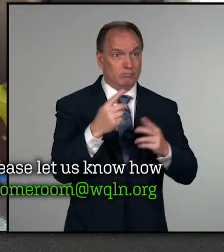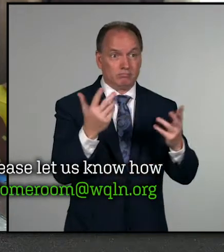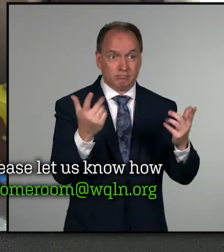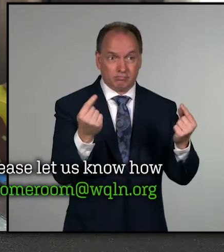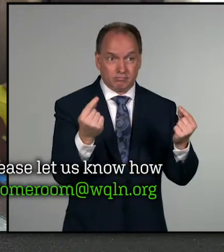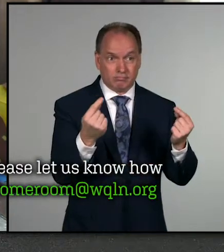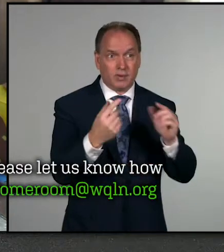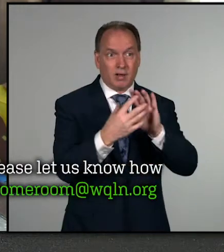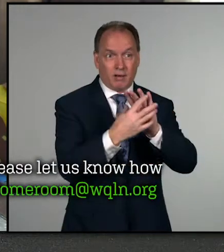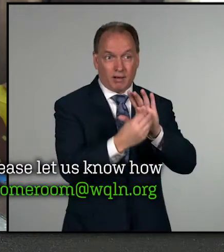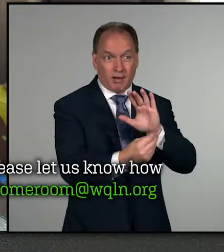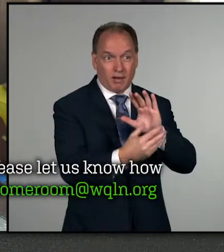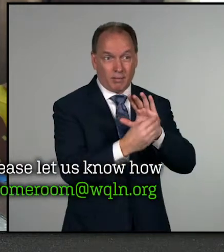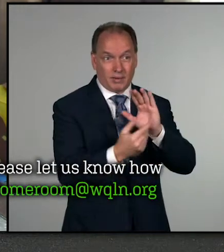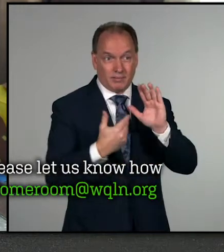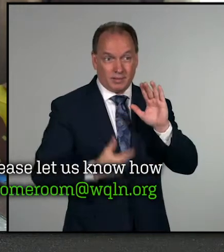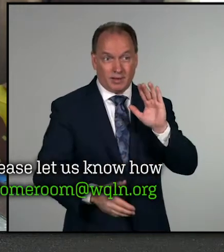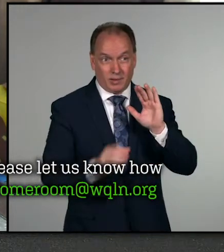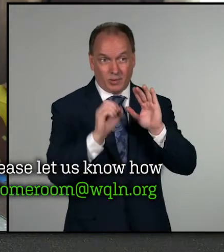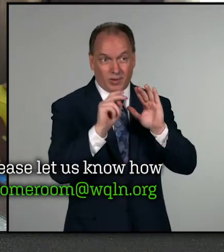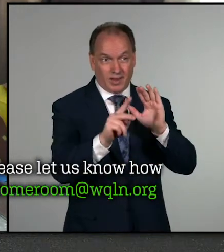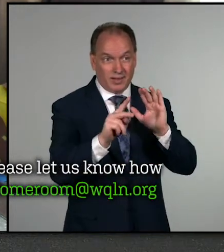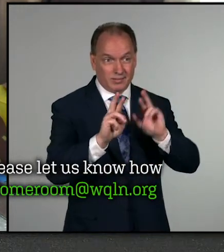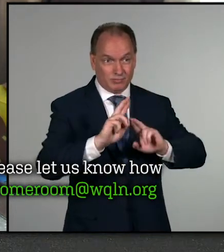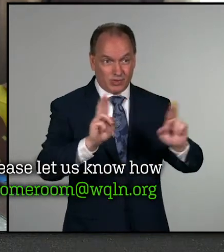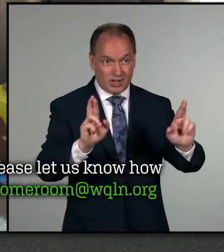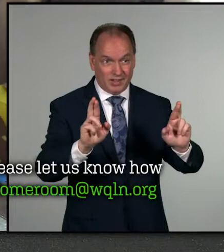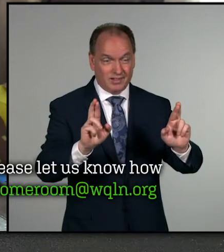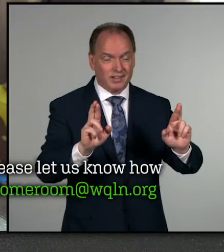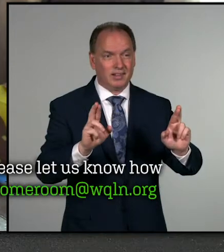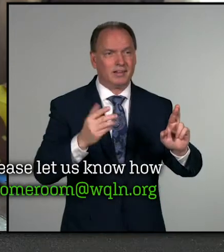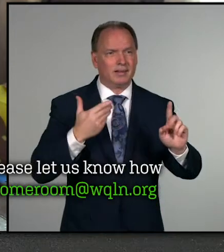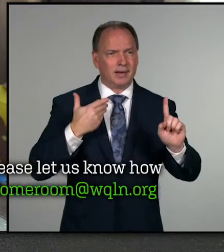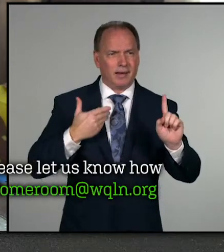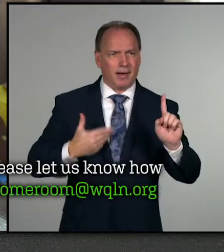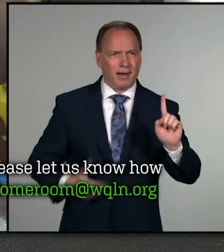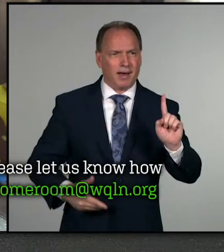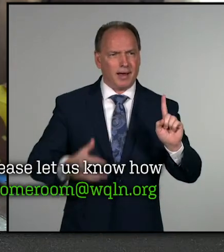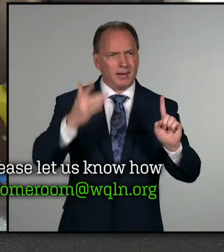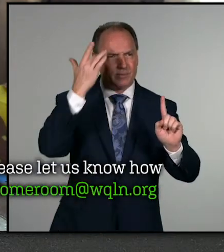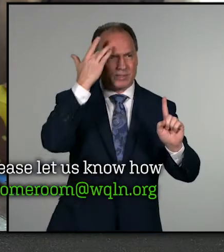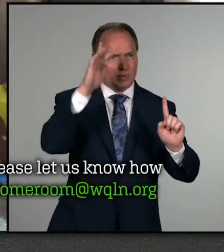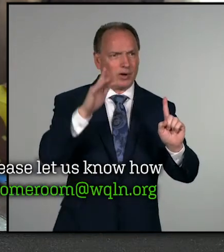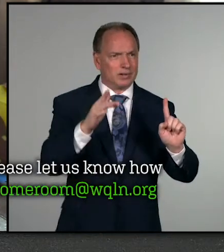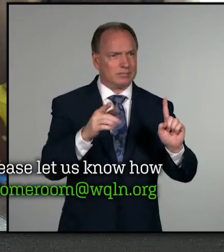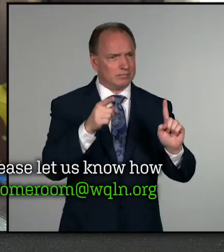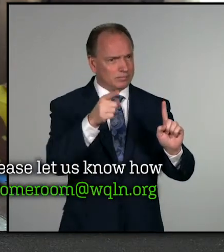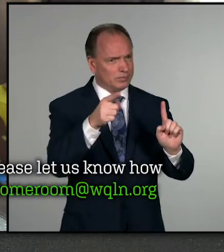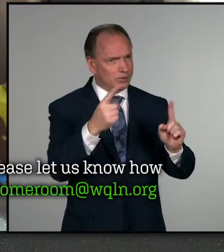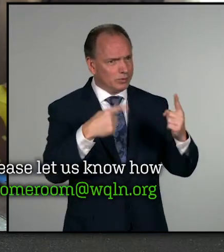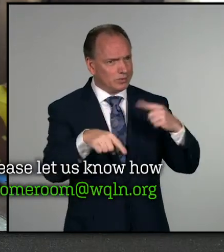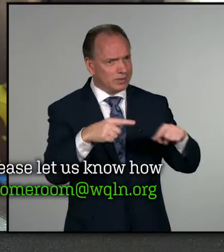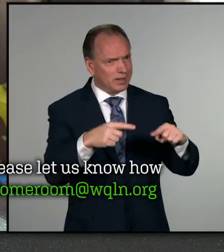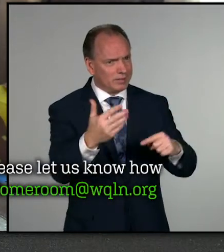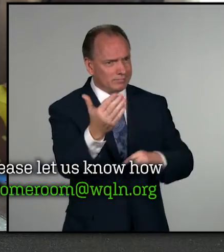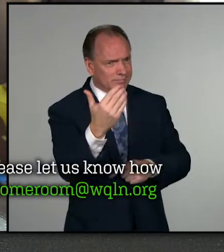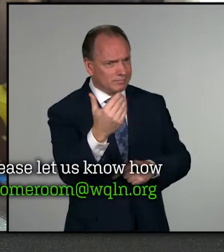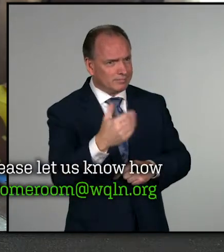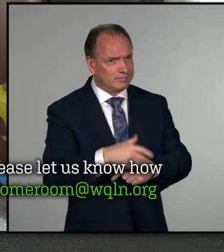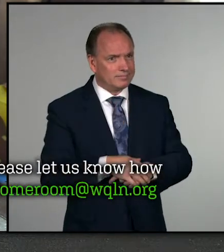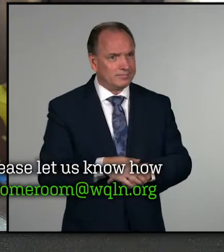me. Ready? Okay. I am smart. You say it.